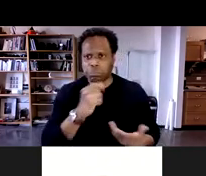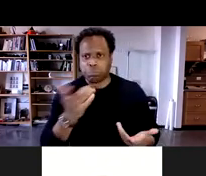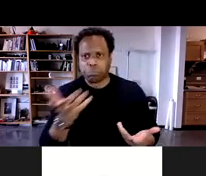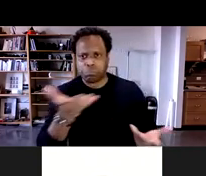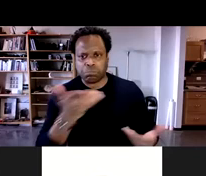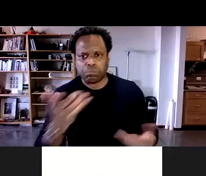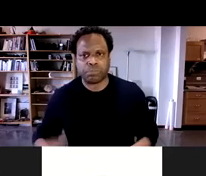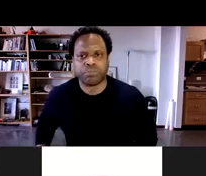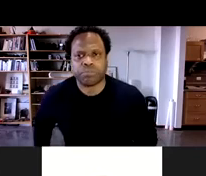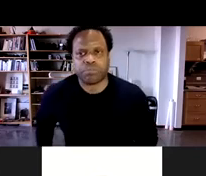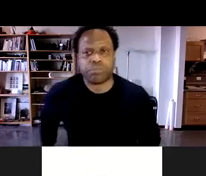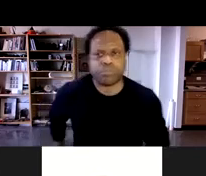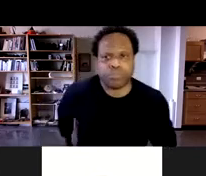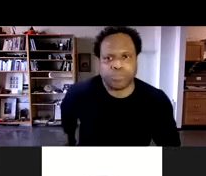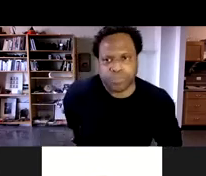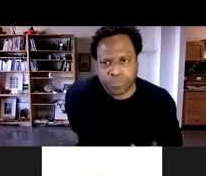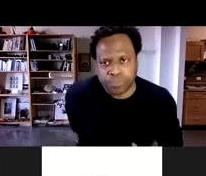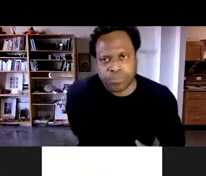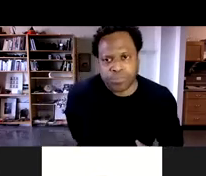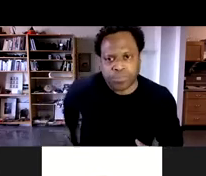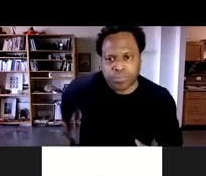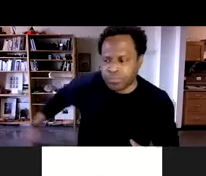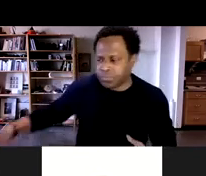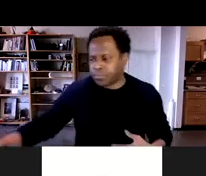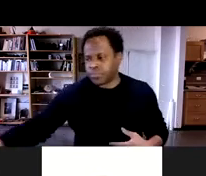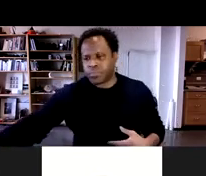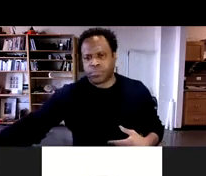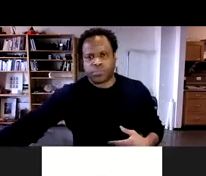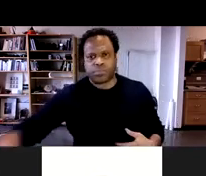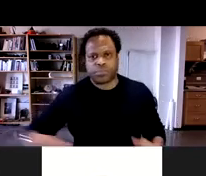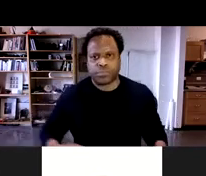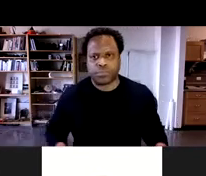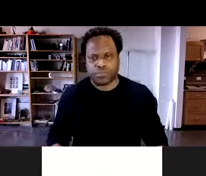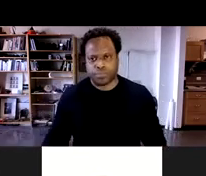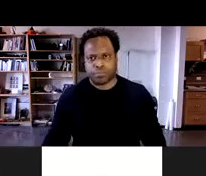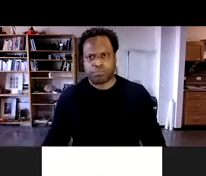for deaf and hard of hearing people in this workshop?